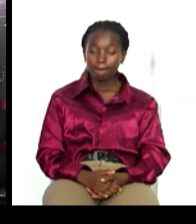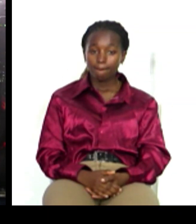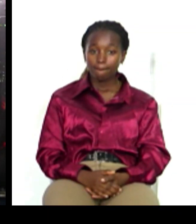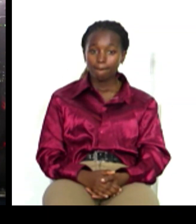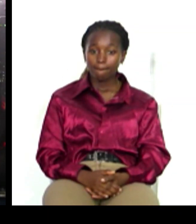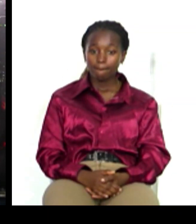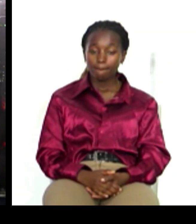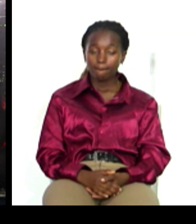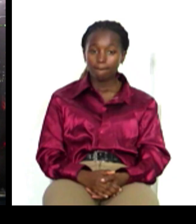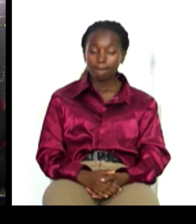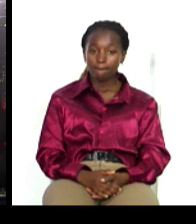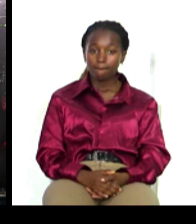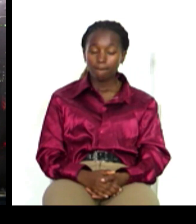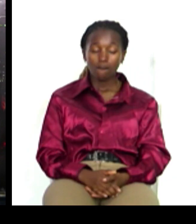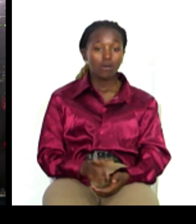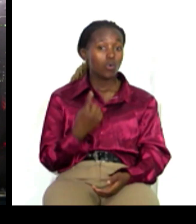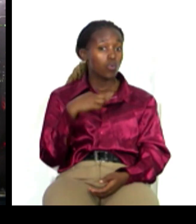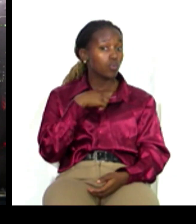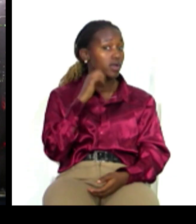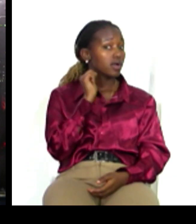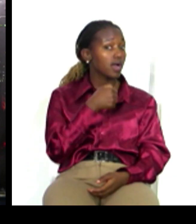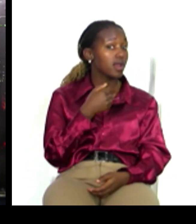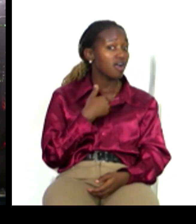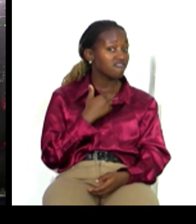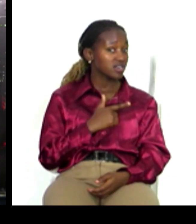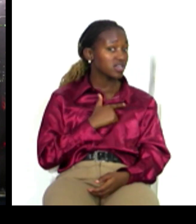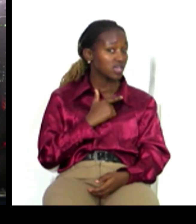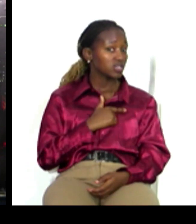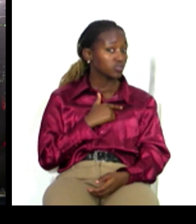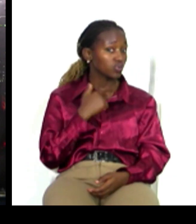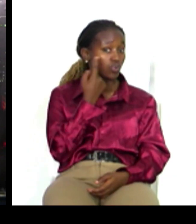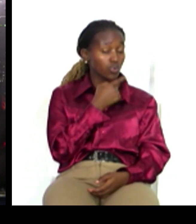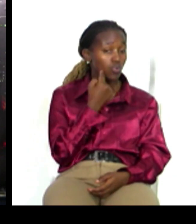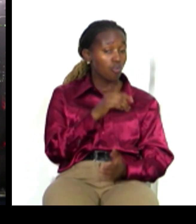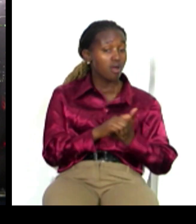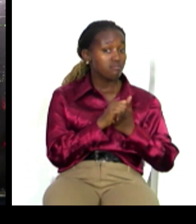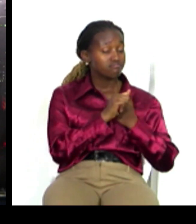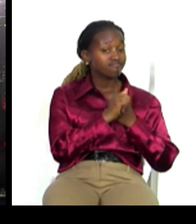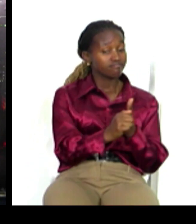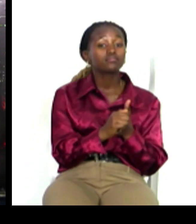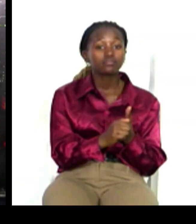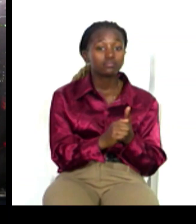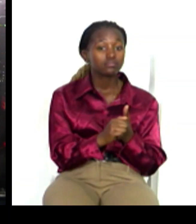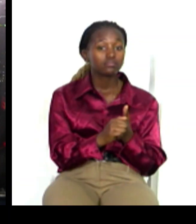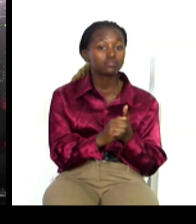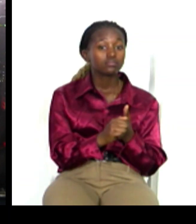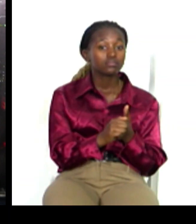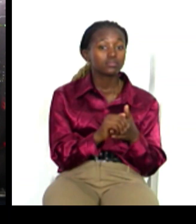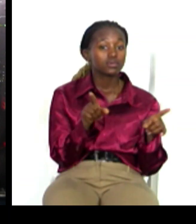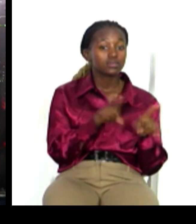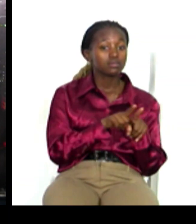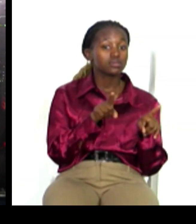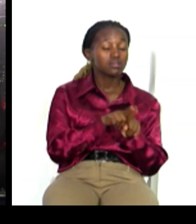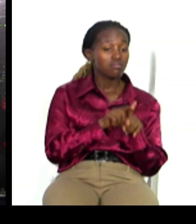na wageni hata wakiongoza wakiwa commander wa